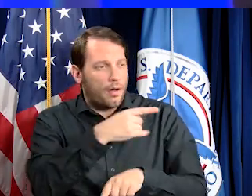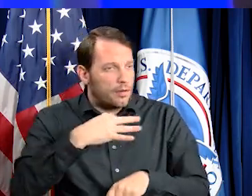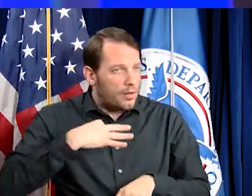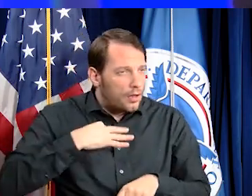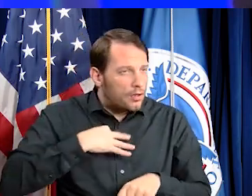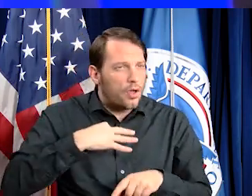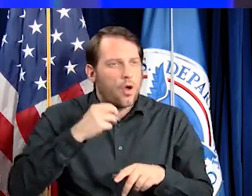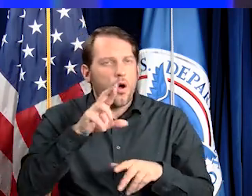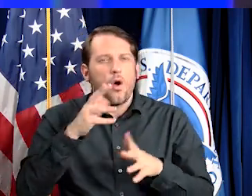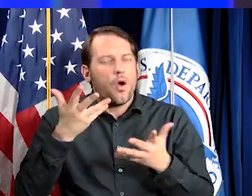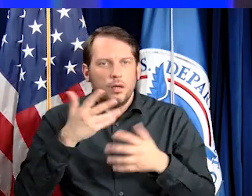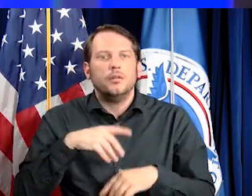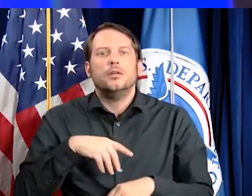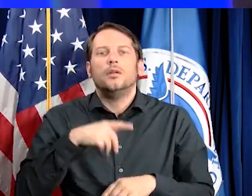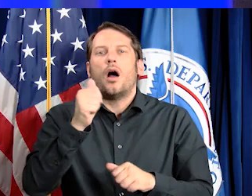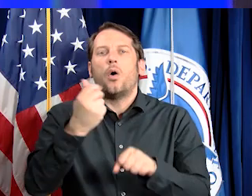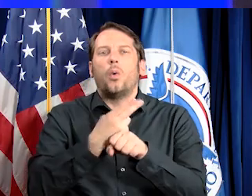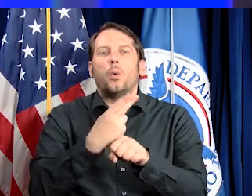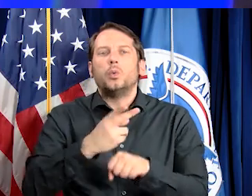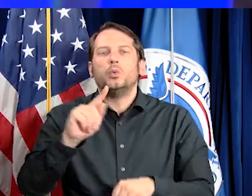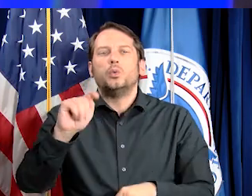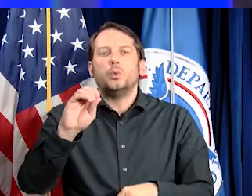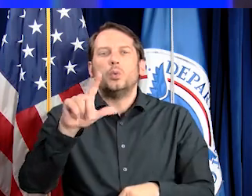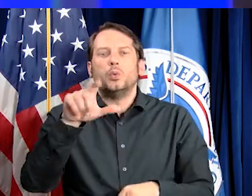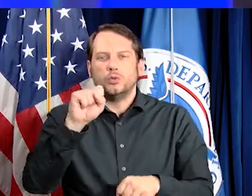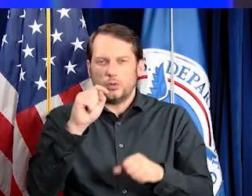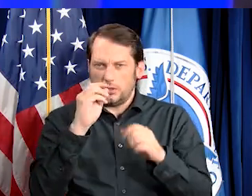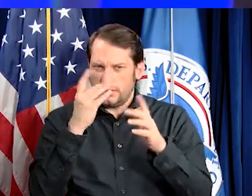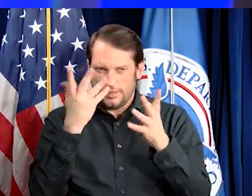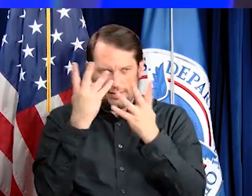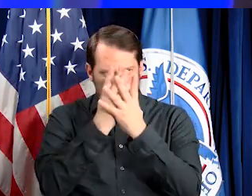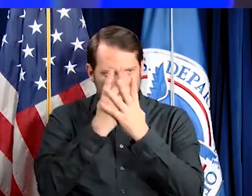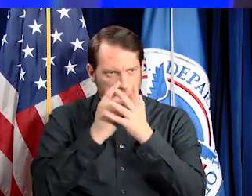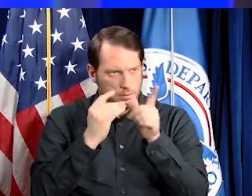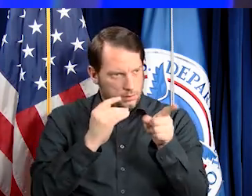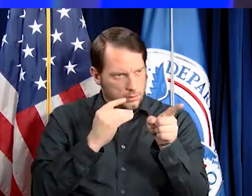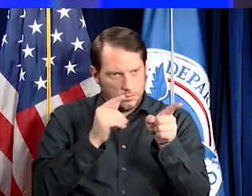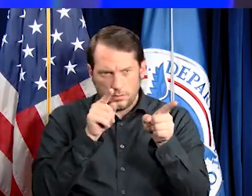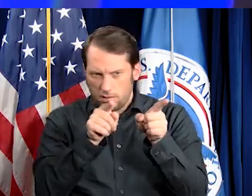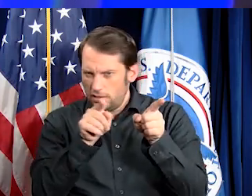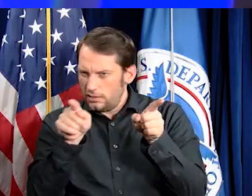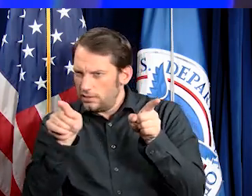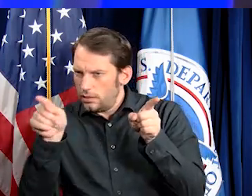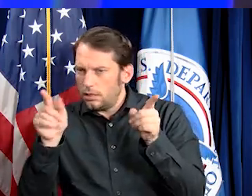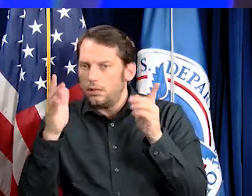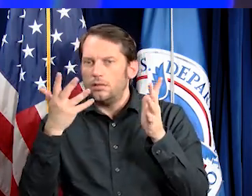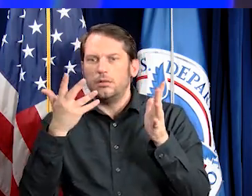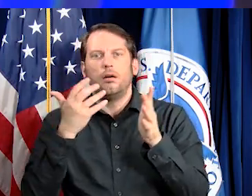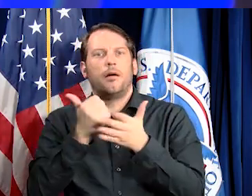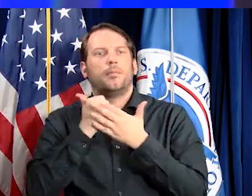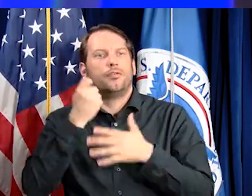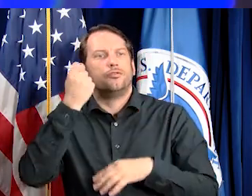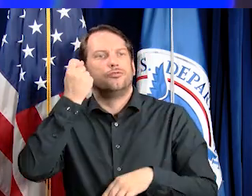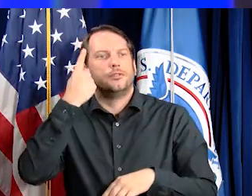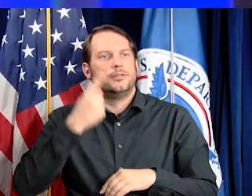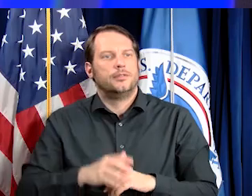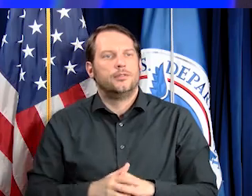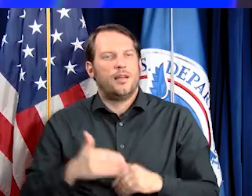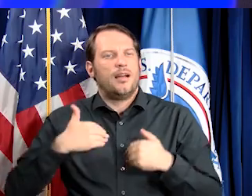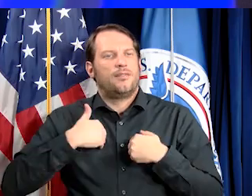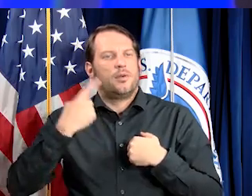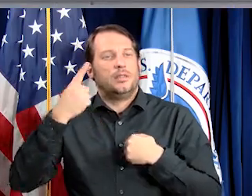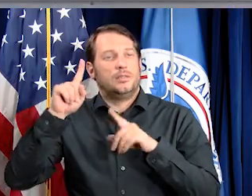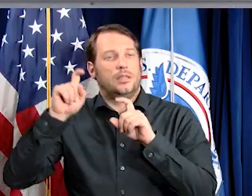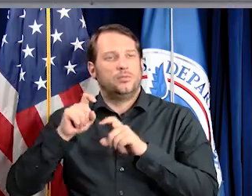using tools that help you automate some of this understanding. So we were kind of leveraging and testing out a tool called Data Miner